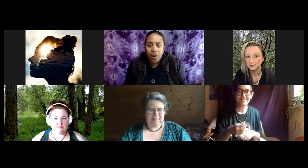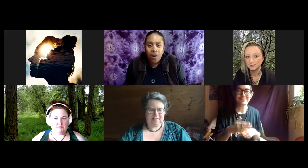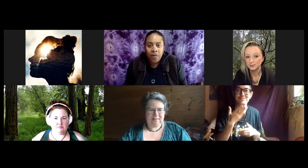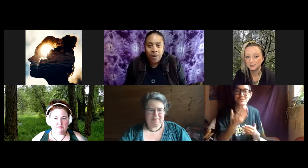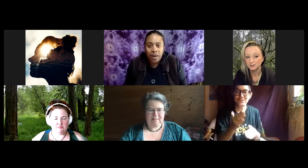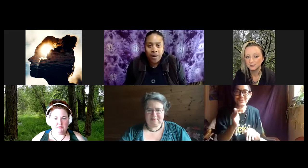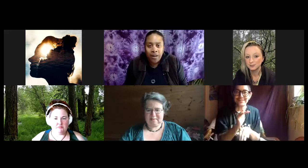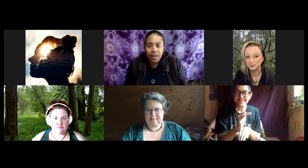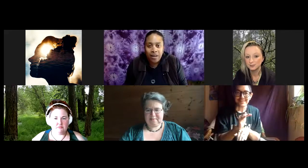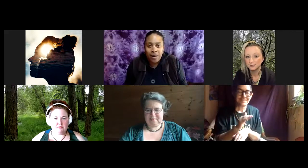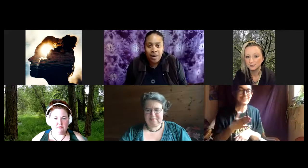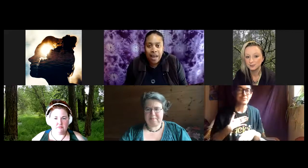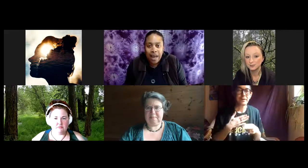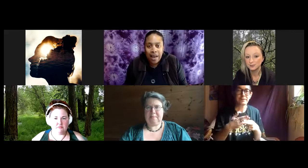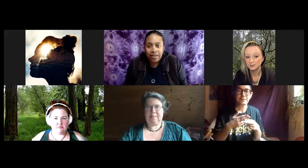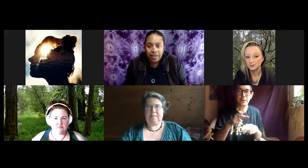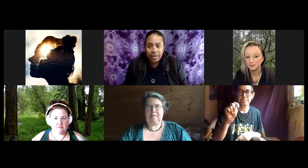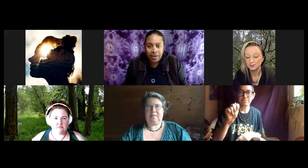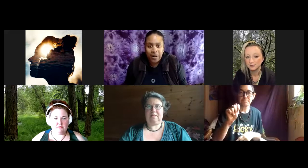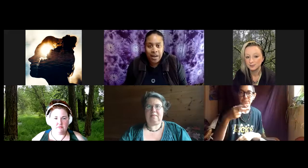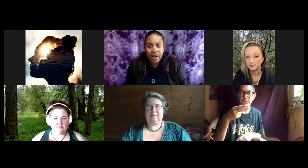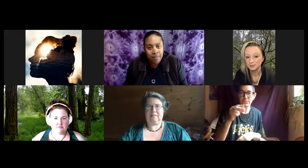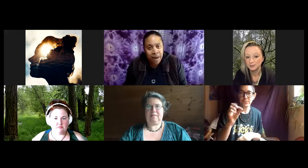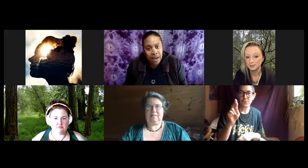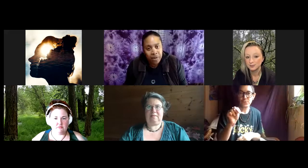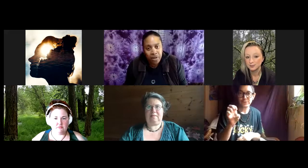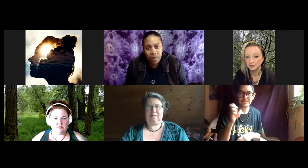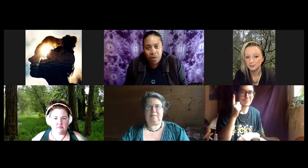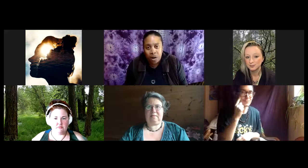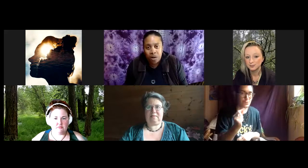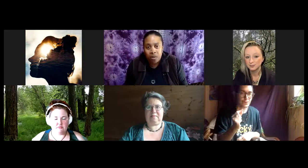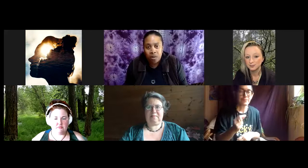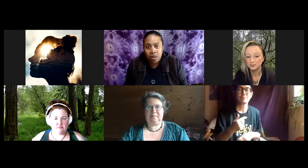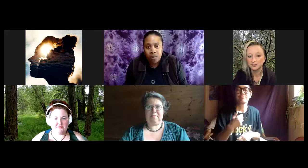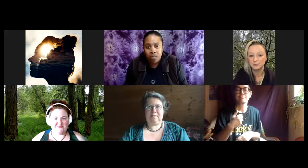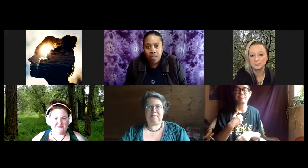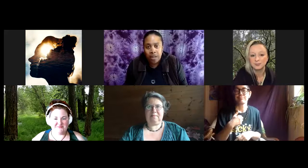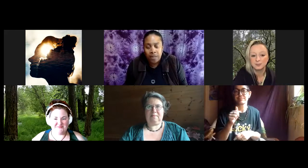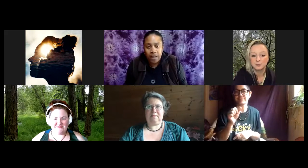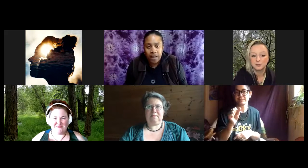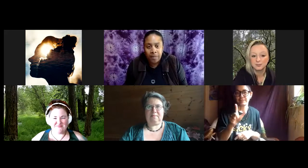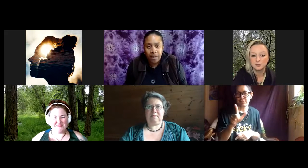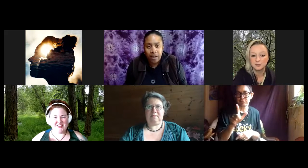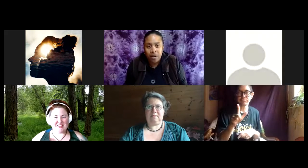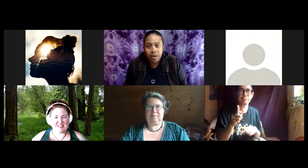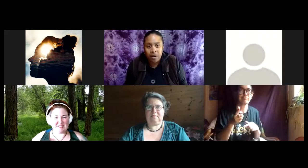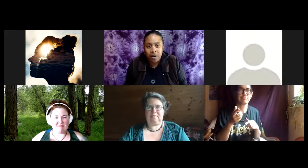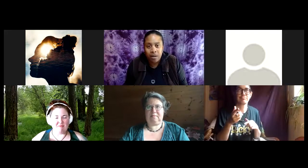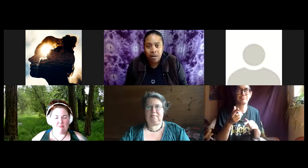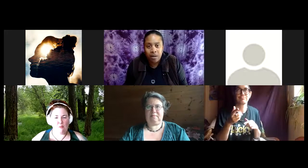Hello, everyone. This is a great night. My name is Thorne. That's my name